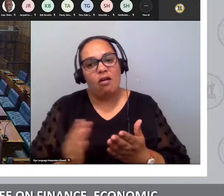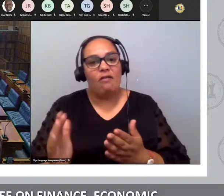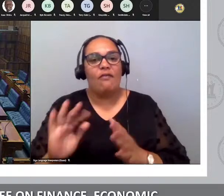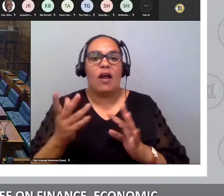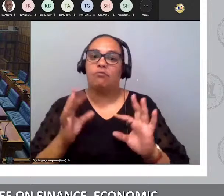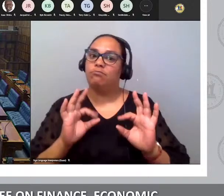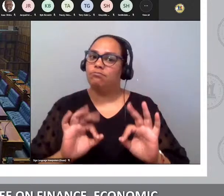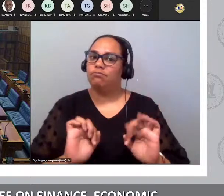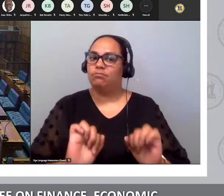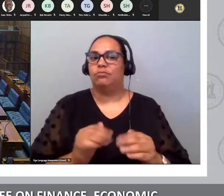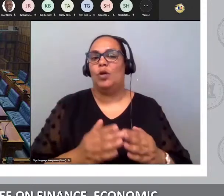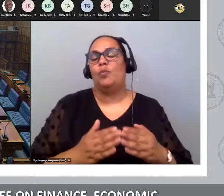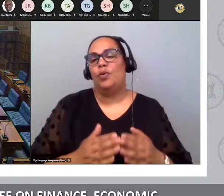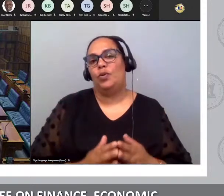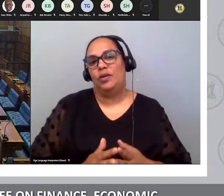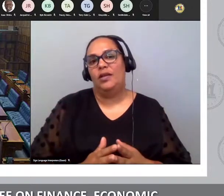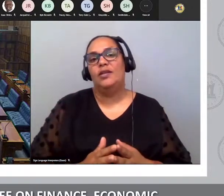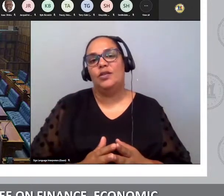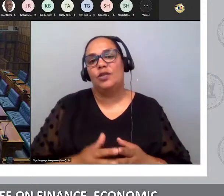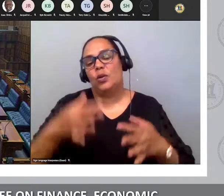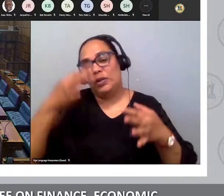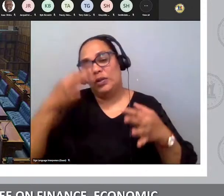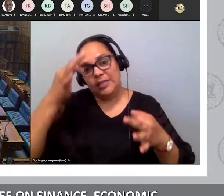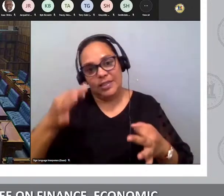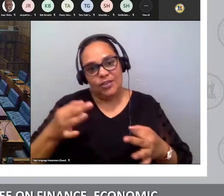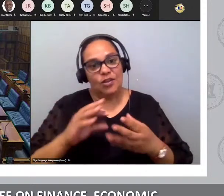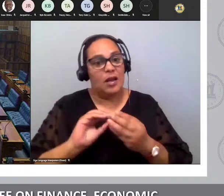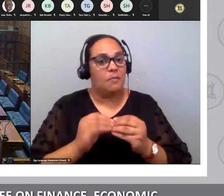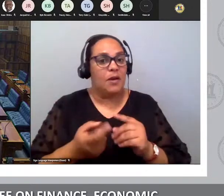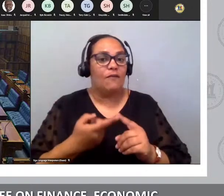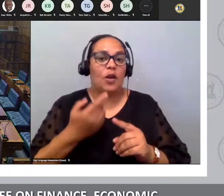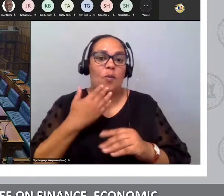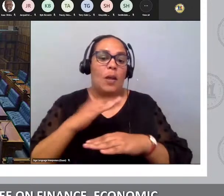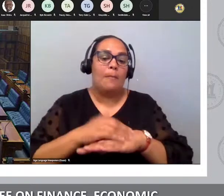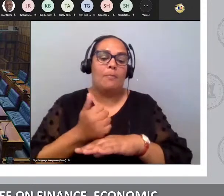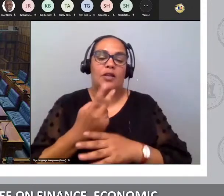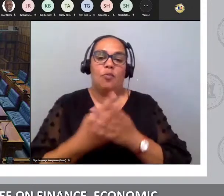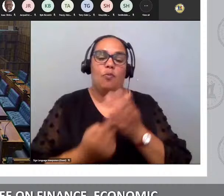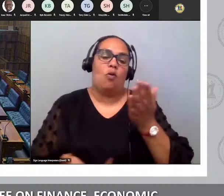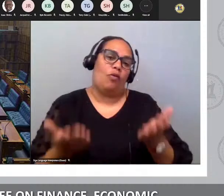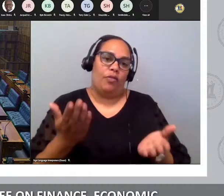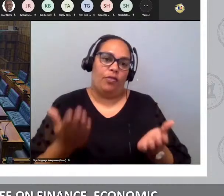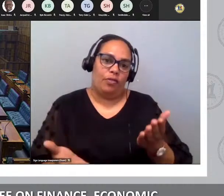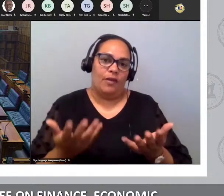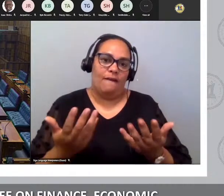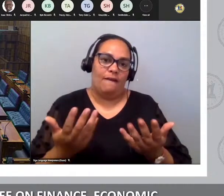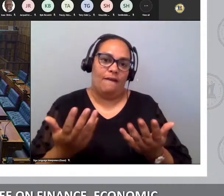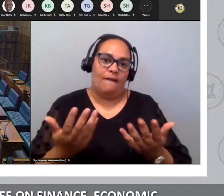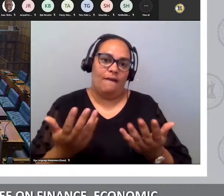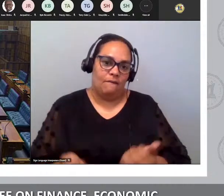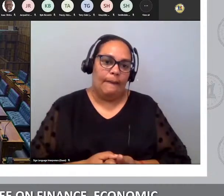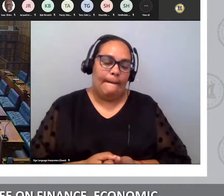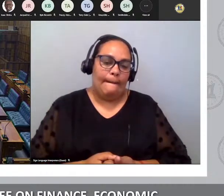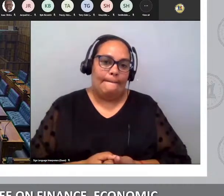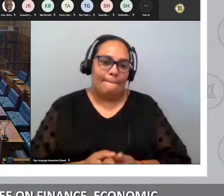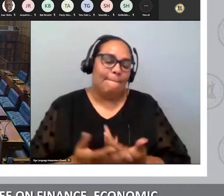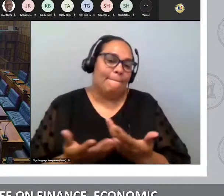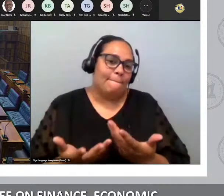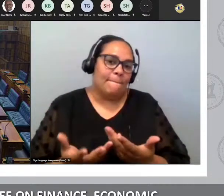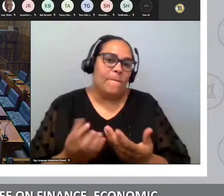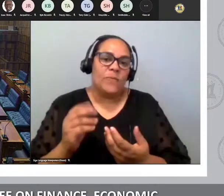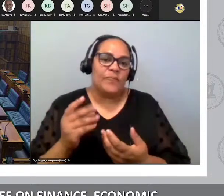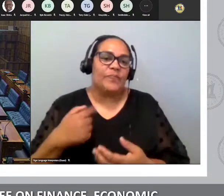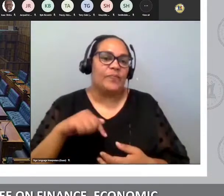efficient is that port and the decision is made based on both of those um so we